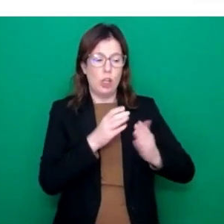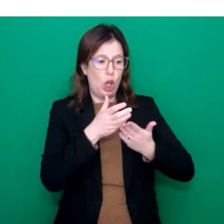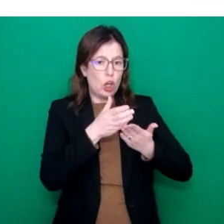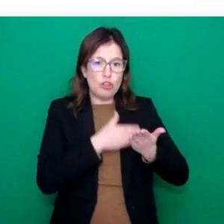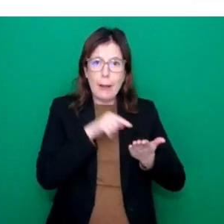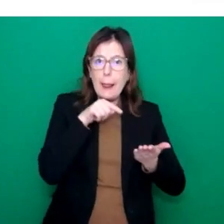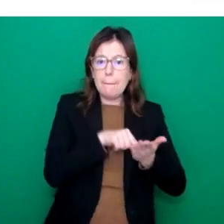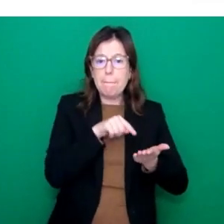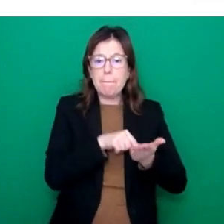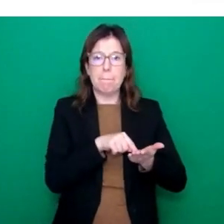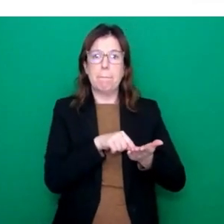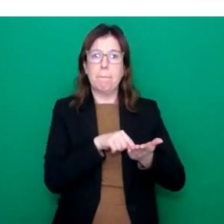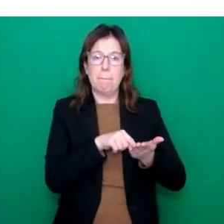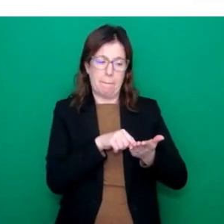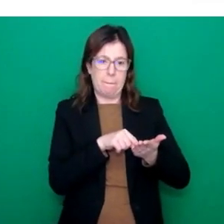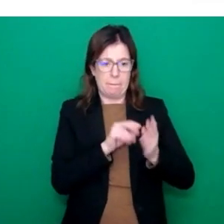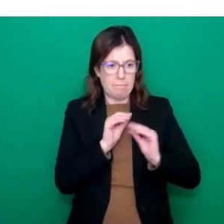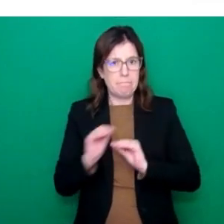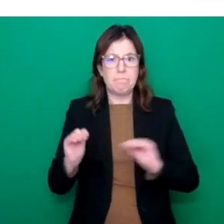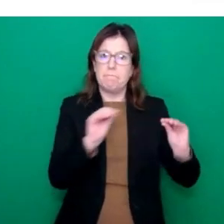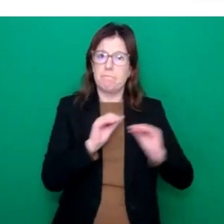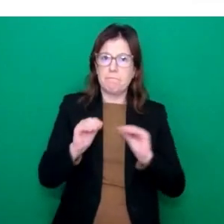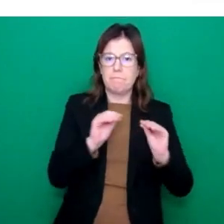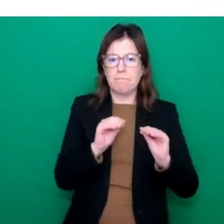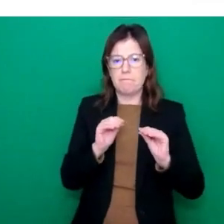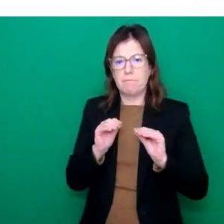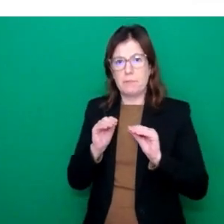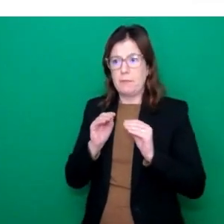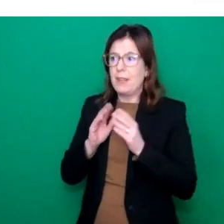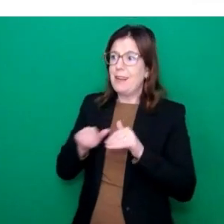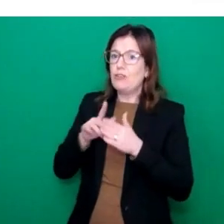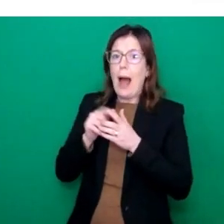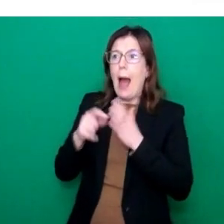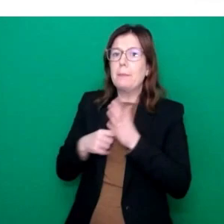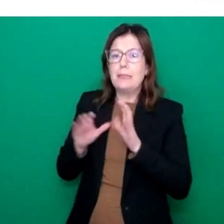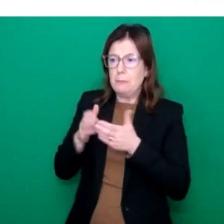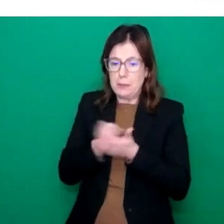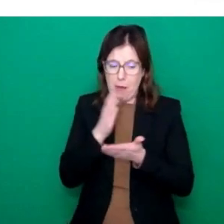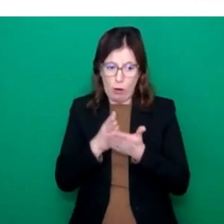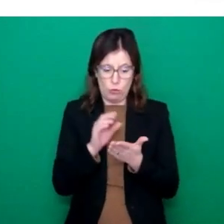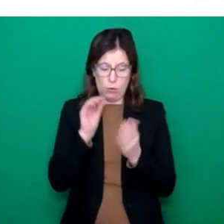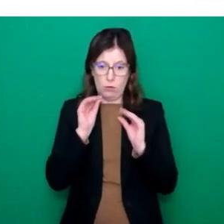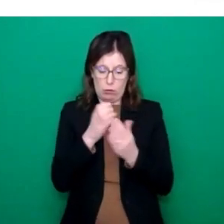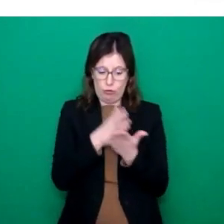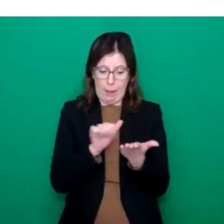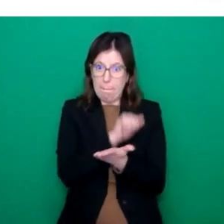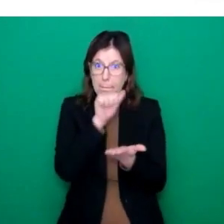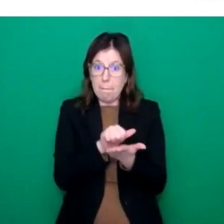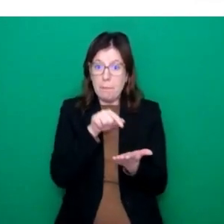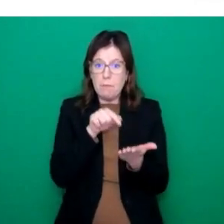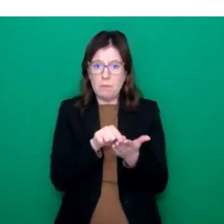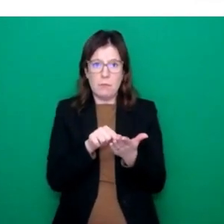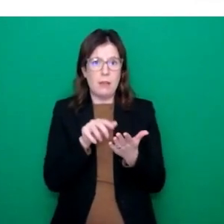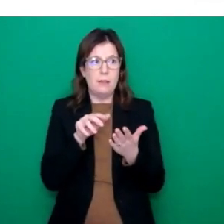curriculum alongside with national IAT teams to make sure that it's fit for purpose. Attempts to kind of